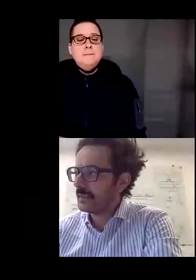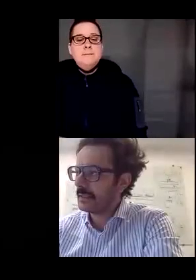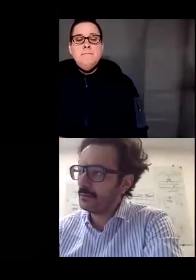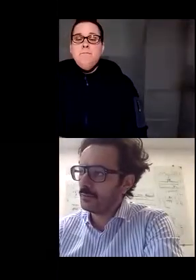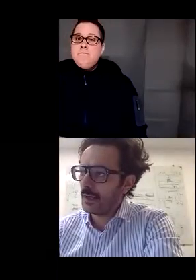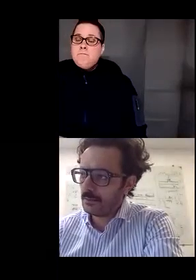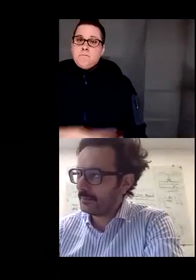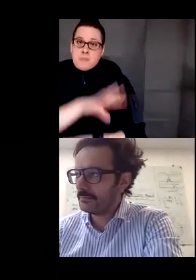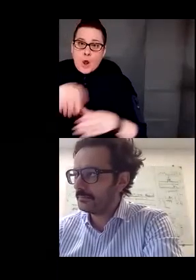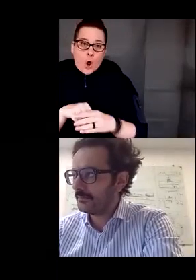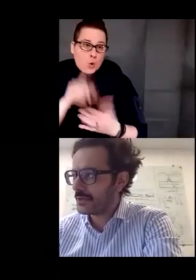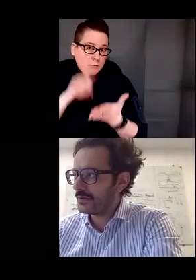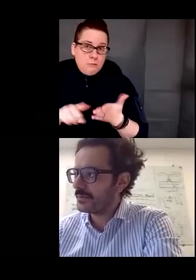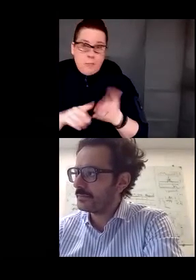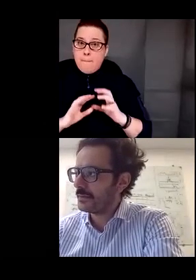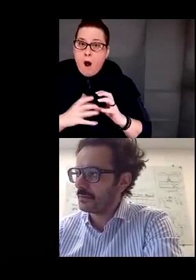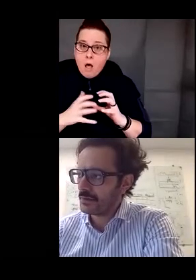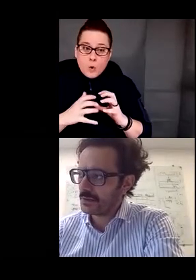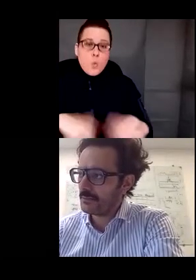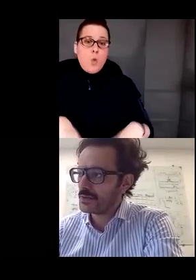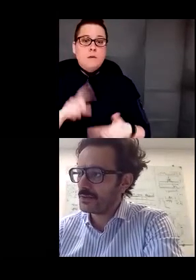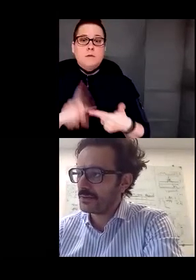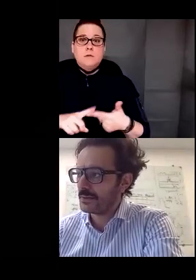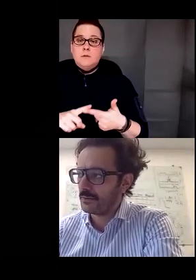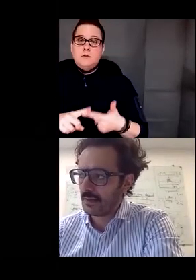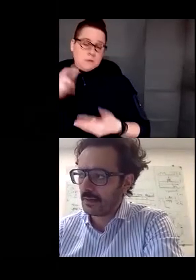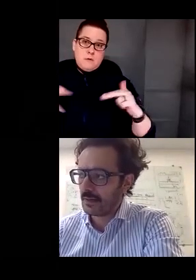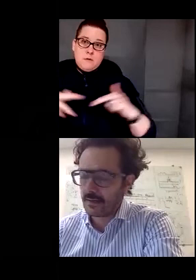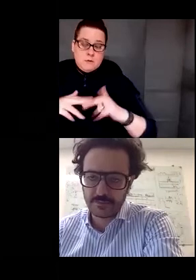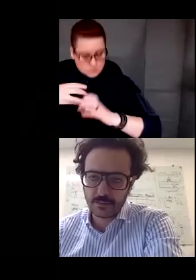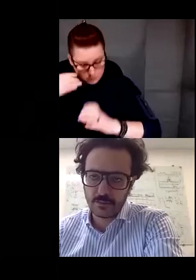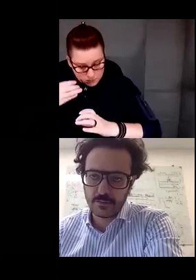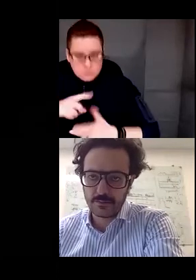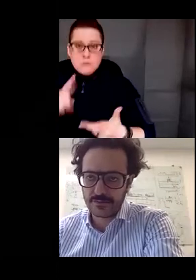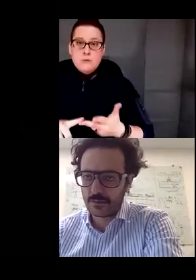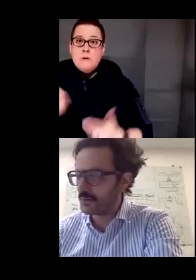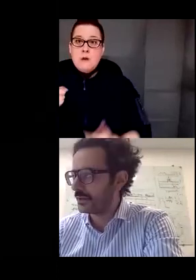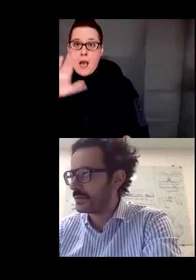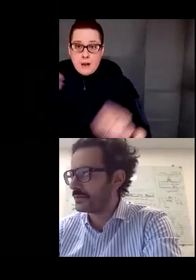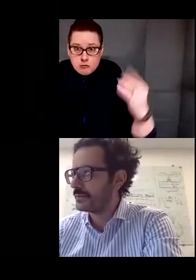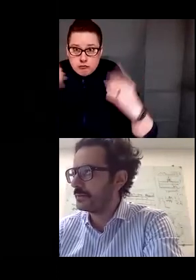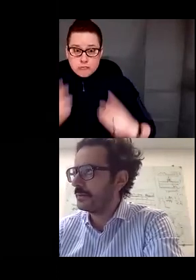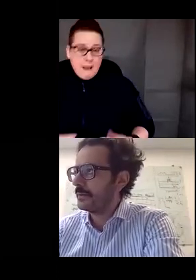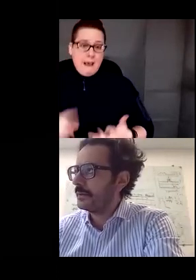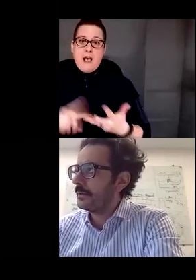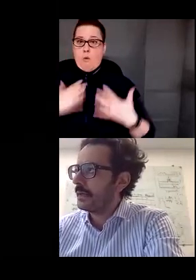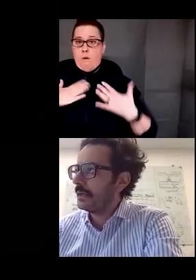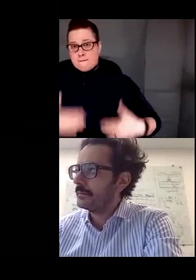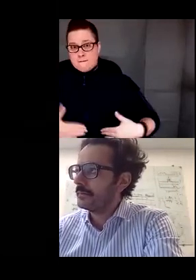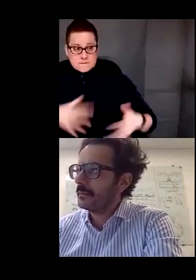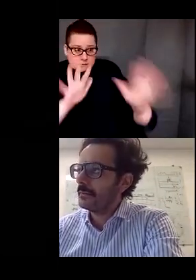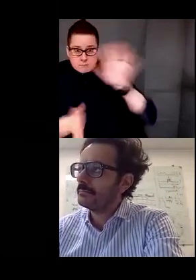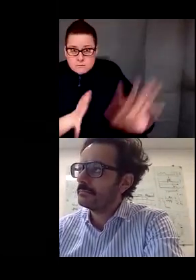This can include molecular measures, histological measures, radiographic or physiologic measures.